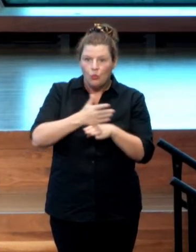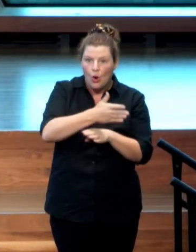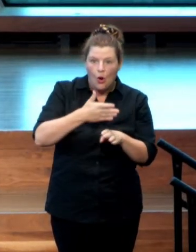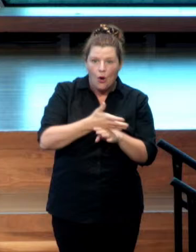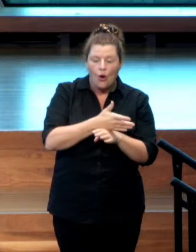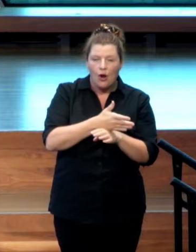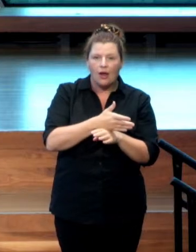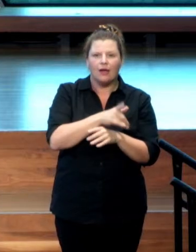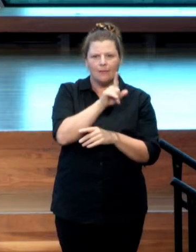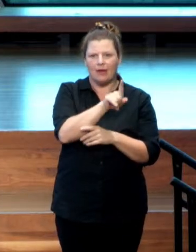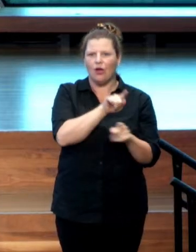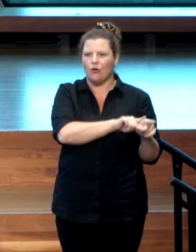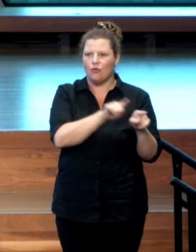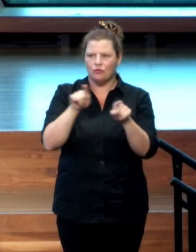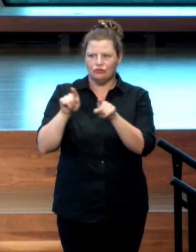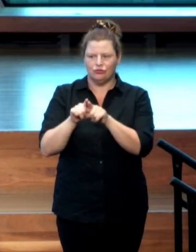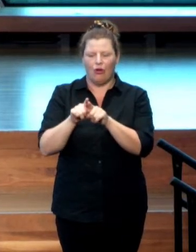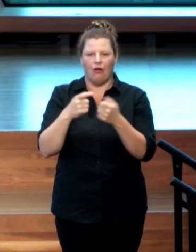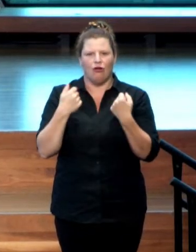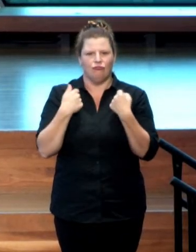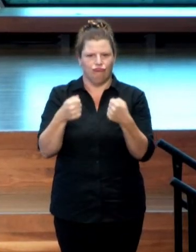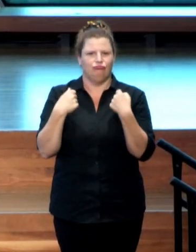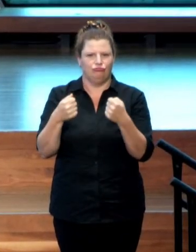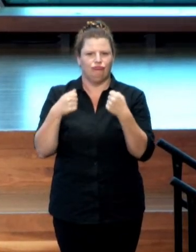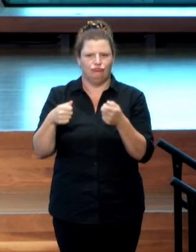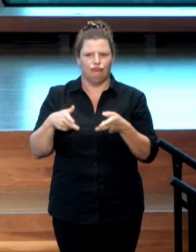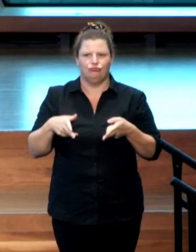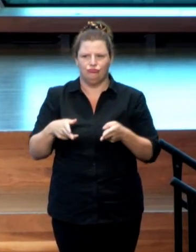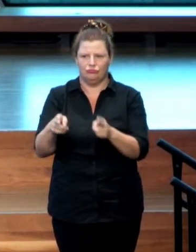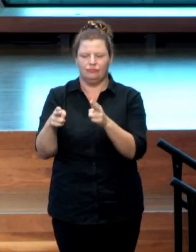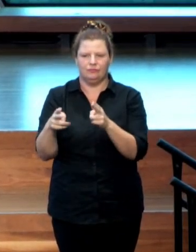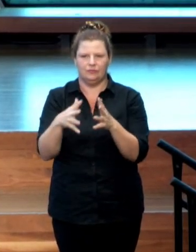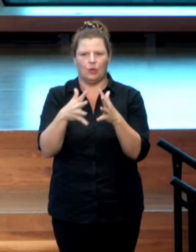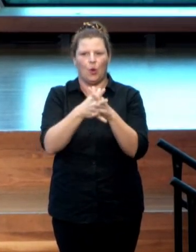also a really rather fantastic road trip down the west coast of America.